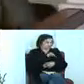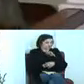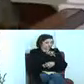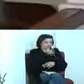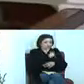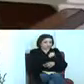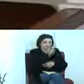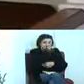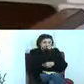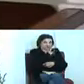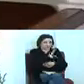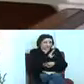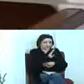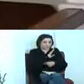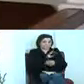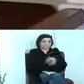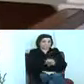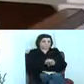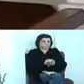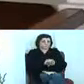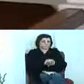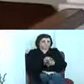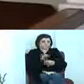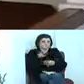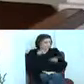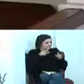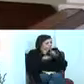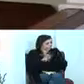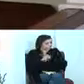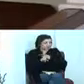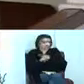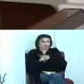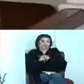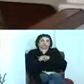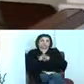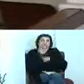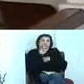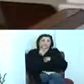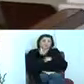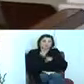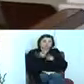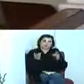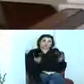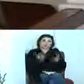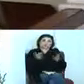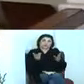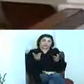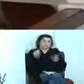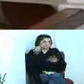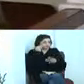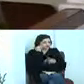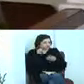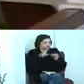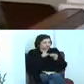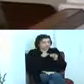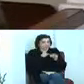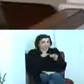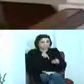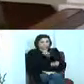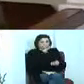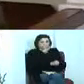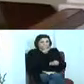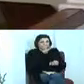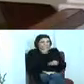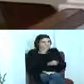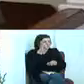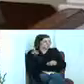God. If I offend you, if you're a Jewish here, and I know how you feel about pork, but for just this one time,